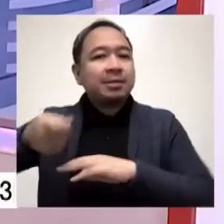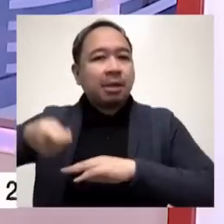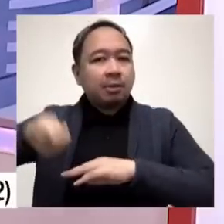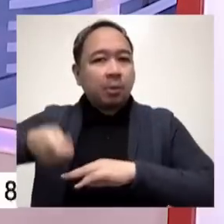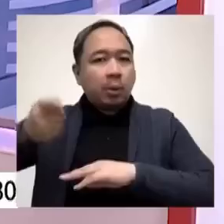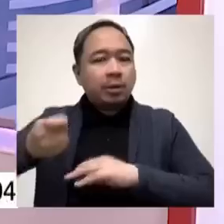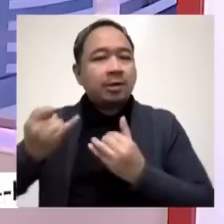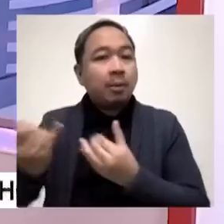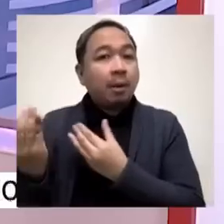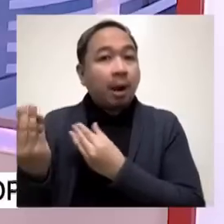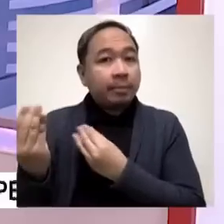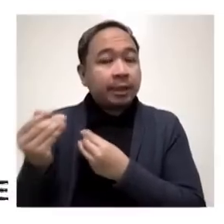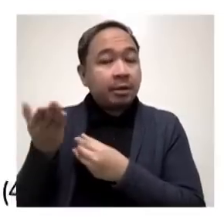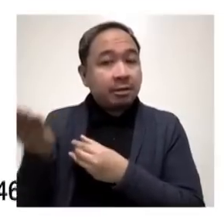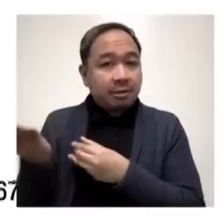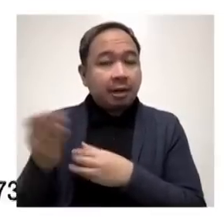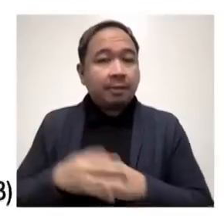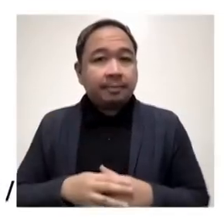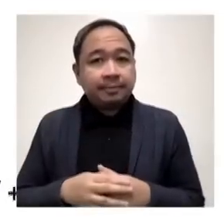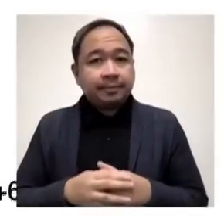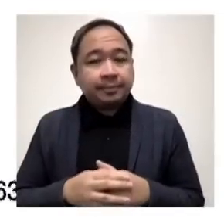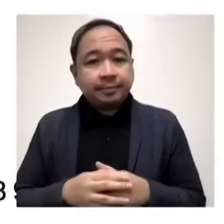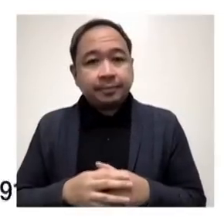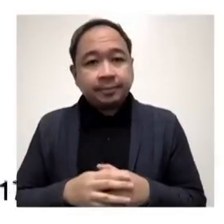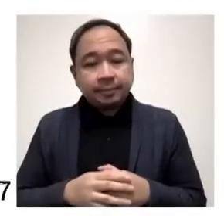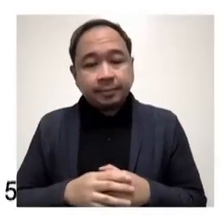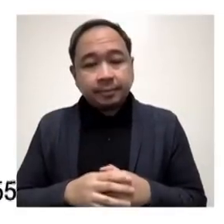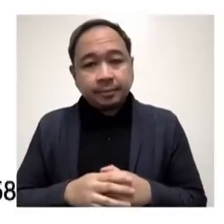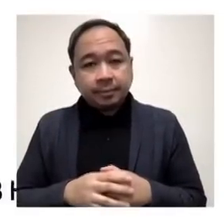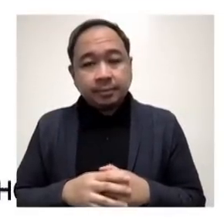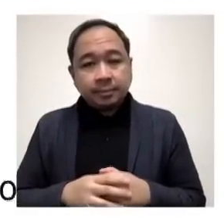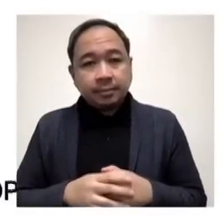latest from there. Jeff, over to you.